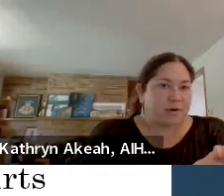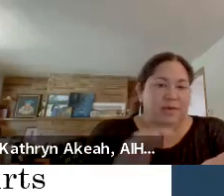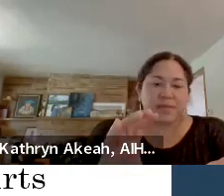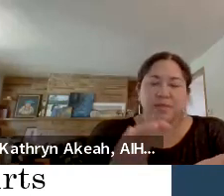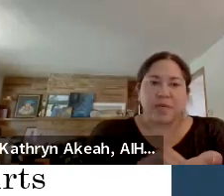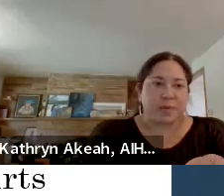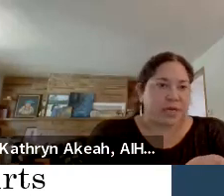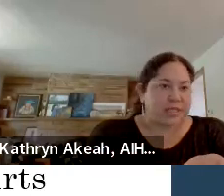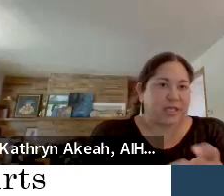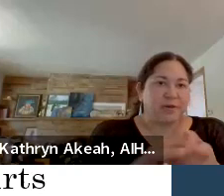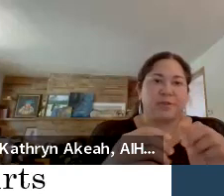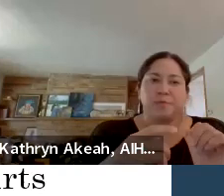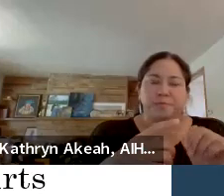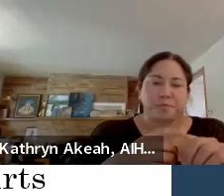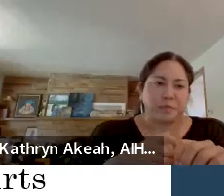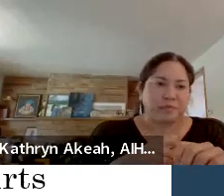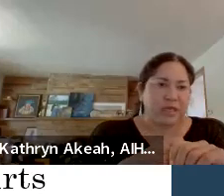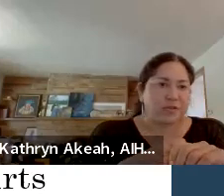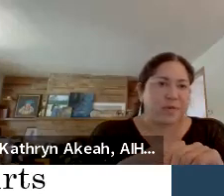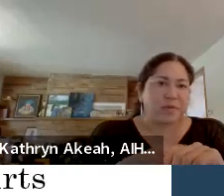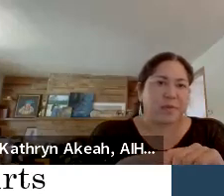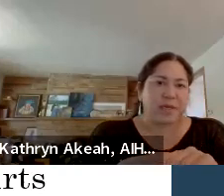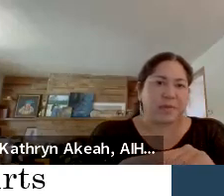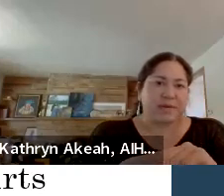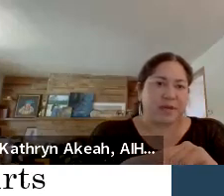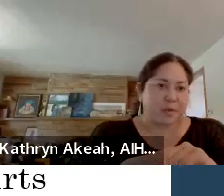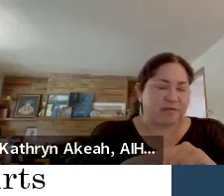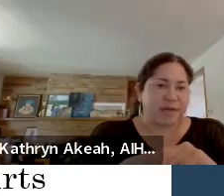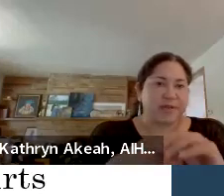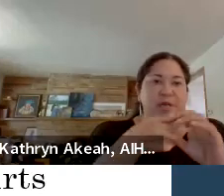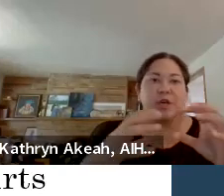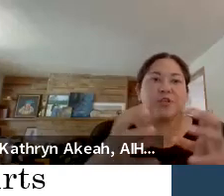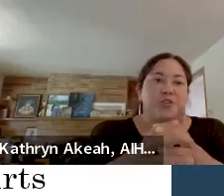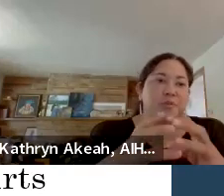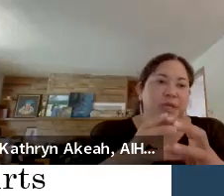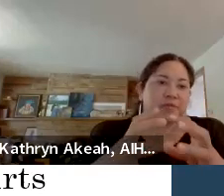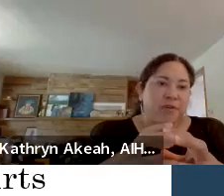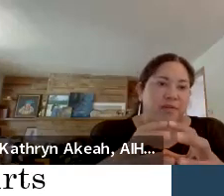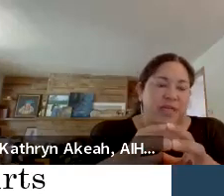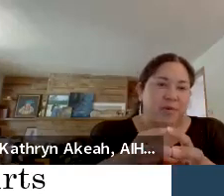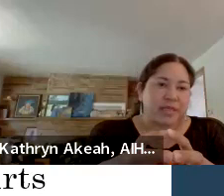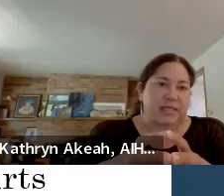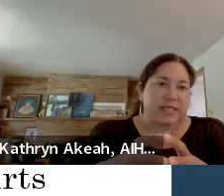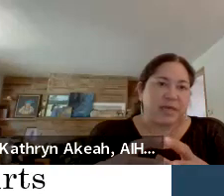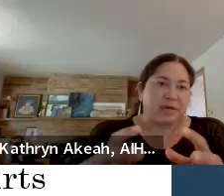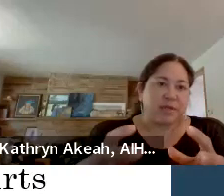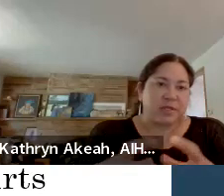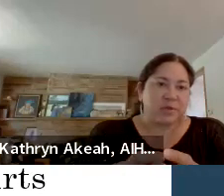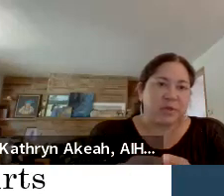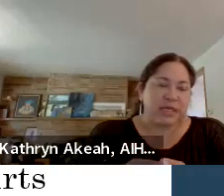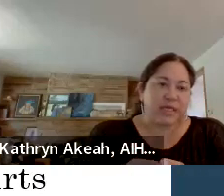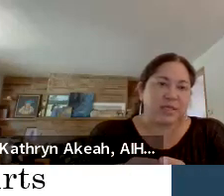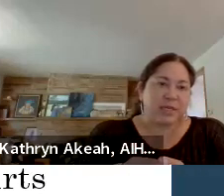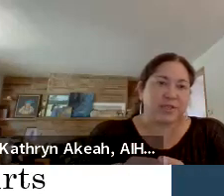tribal programs, tribal prosecutors, tribal behavioral health providers should be involved in that process to make it